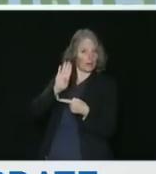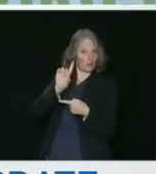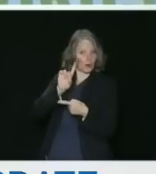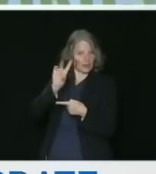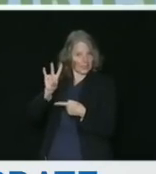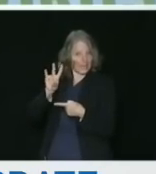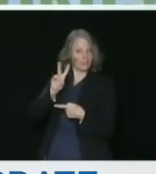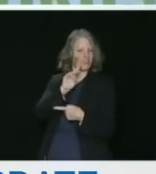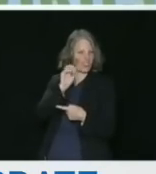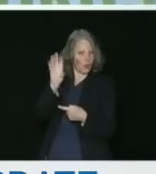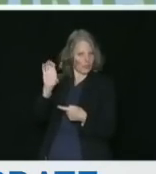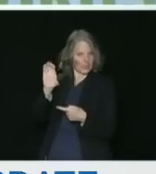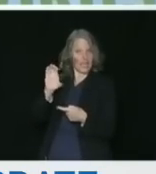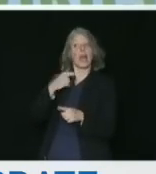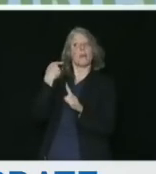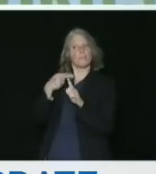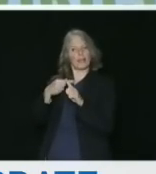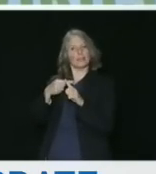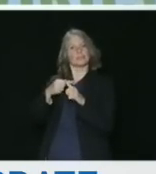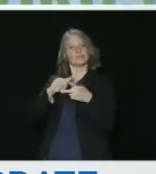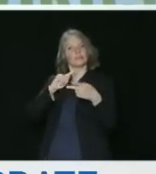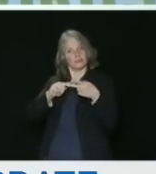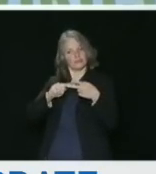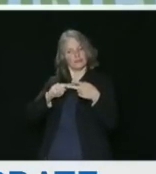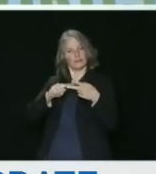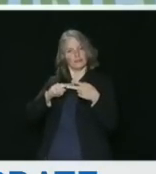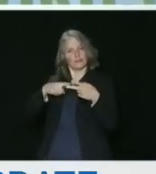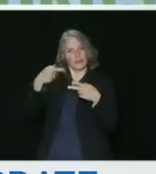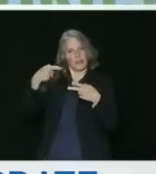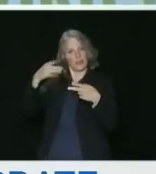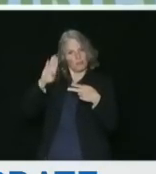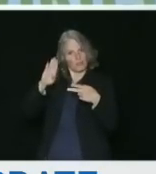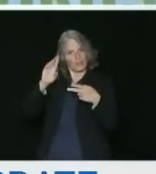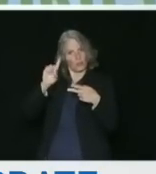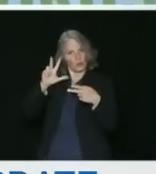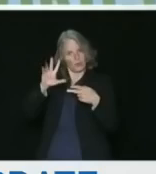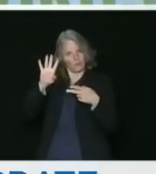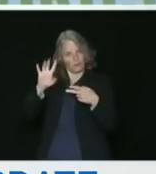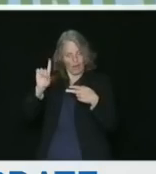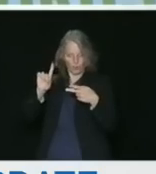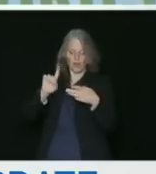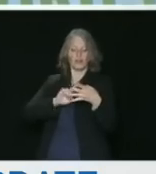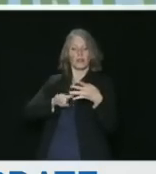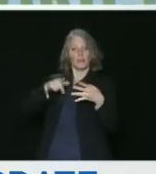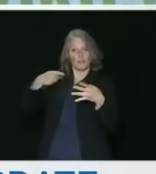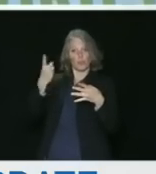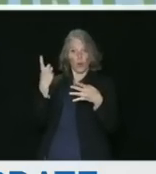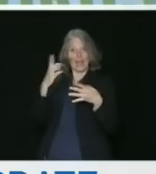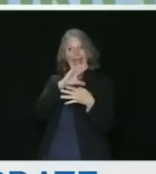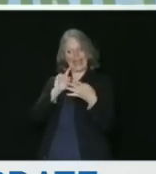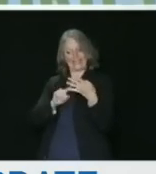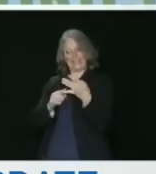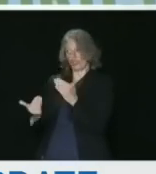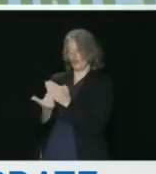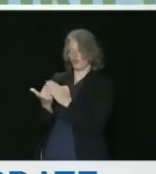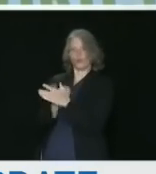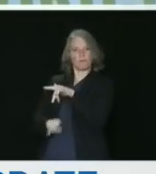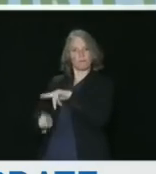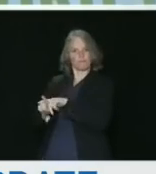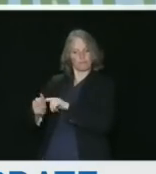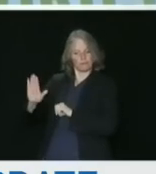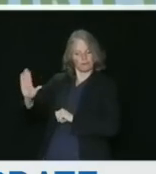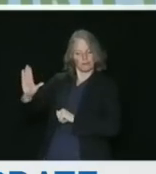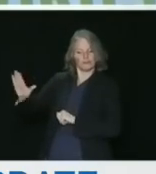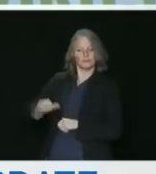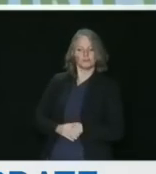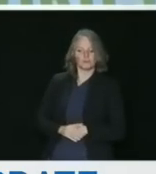that epidemic, but they also have spotted B1351, P1, and then this variant. Now, this